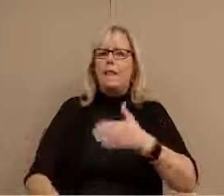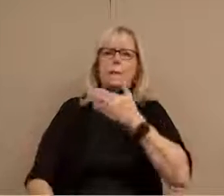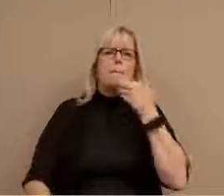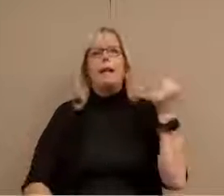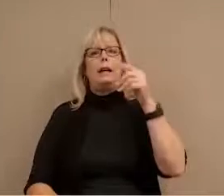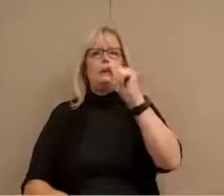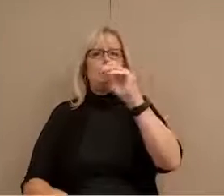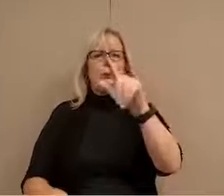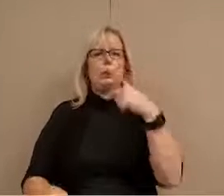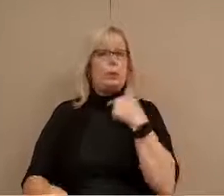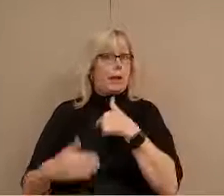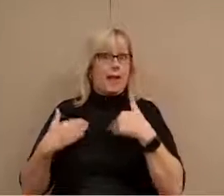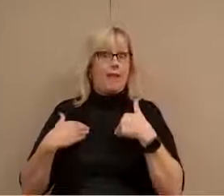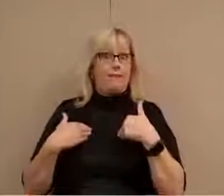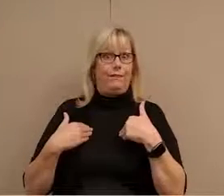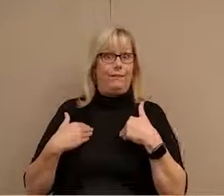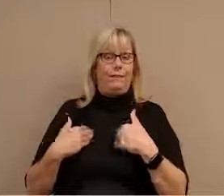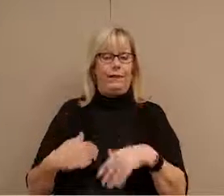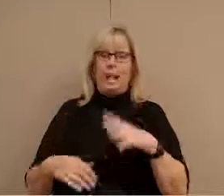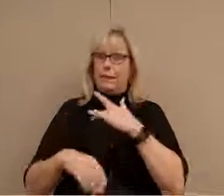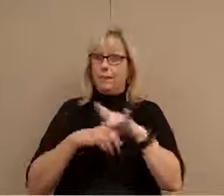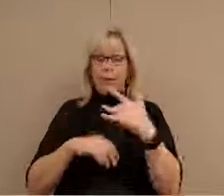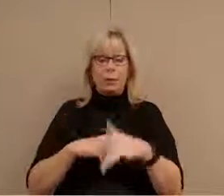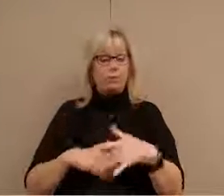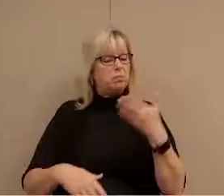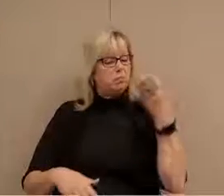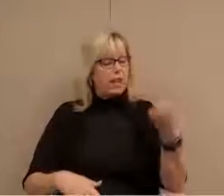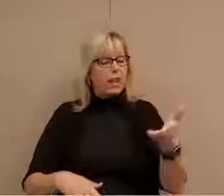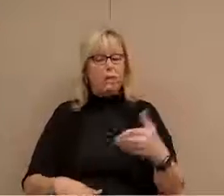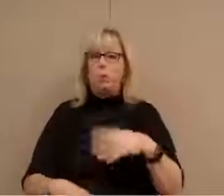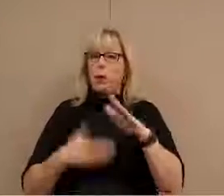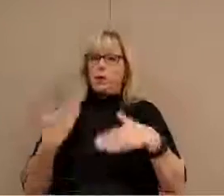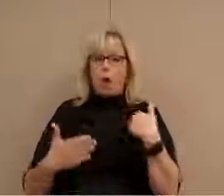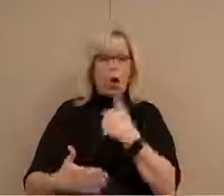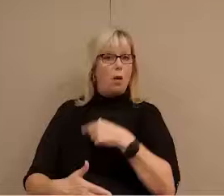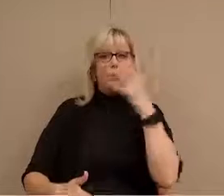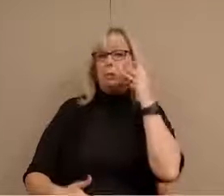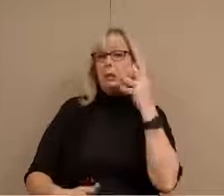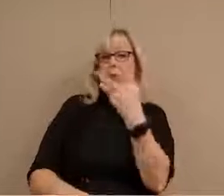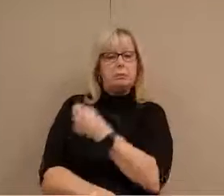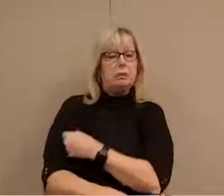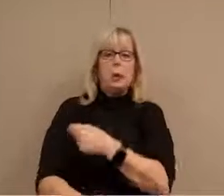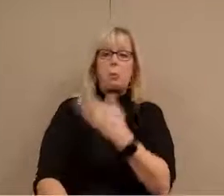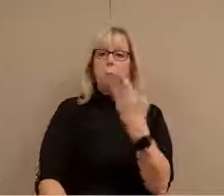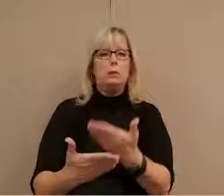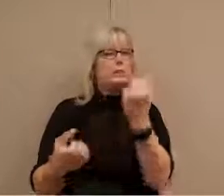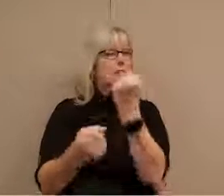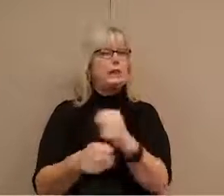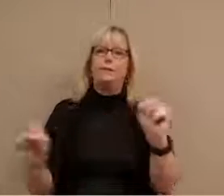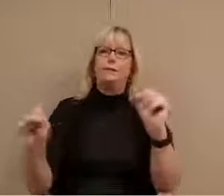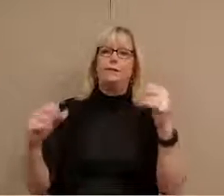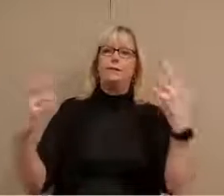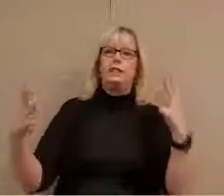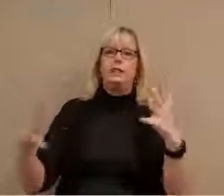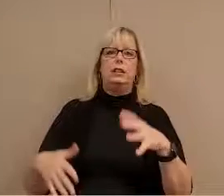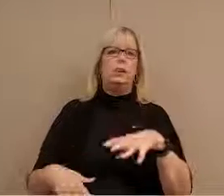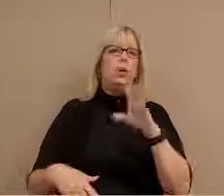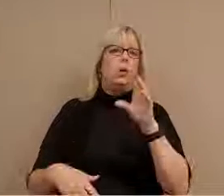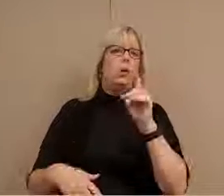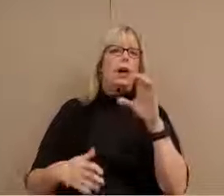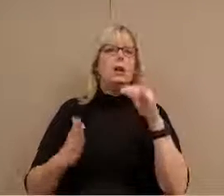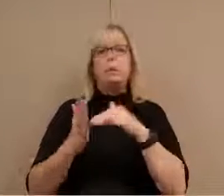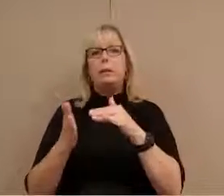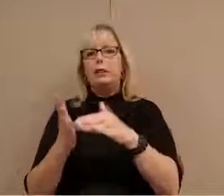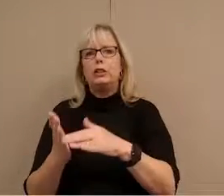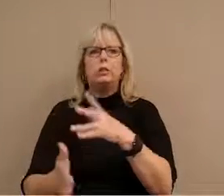we have in our tool belt. And it's available, it's there, we've all had it, it's proven safe. I mean, hundreds of millions of